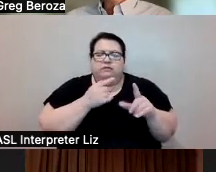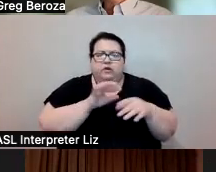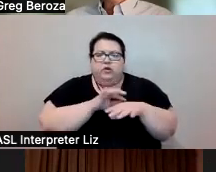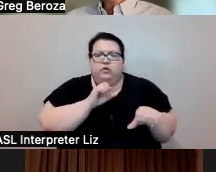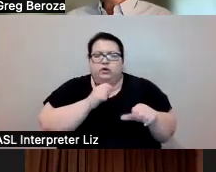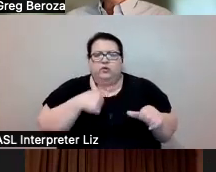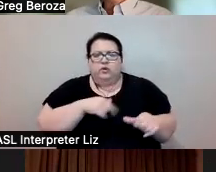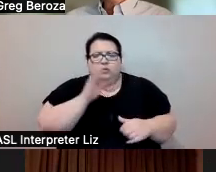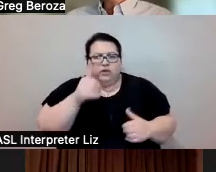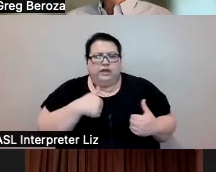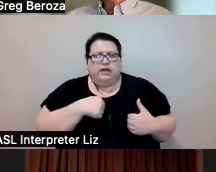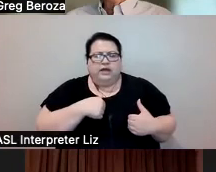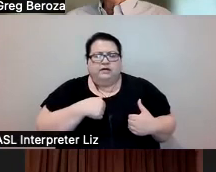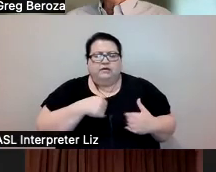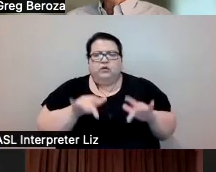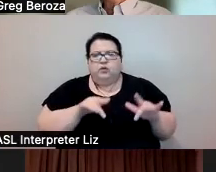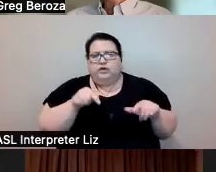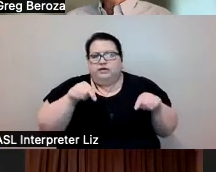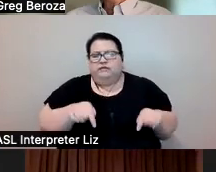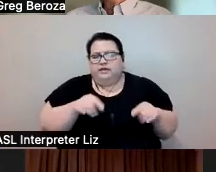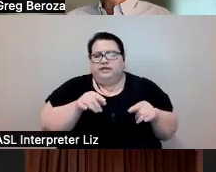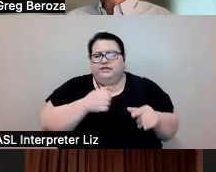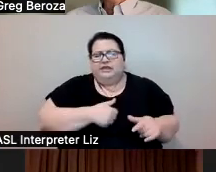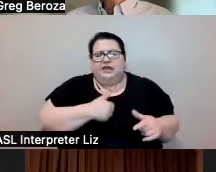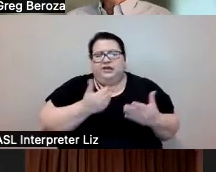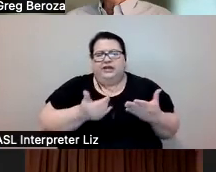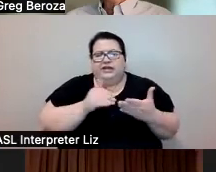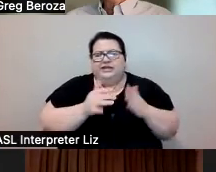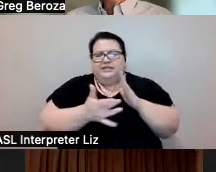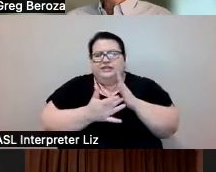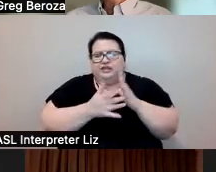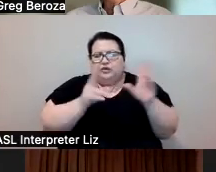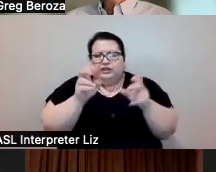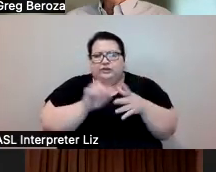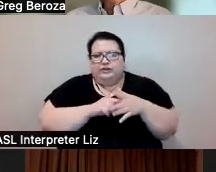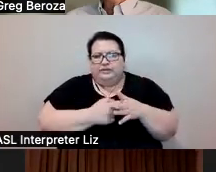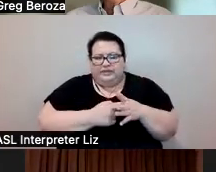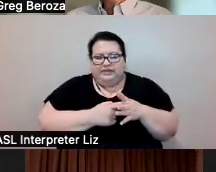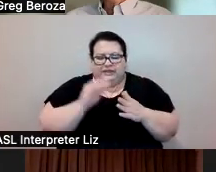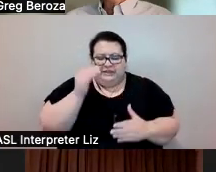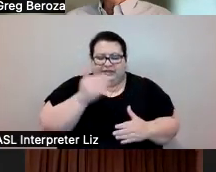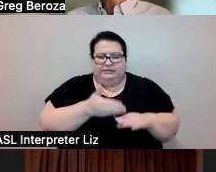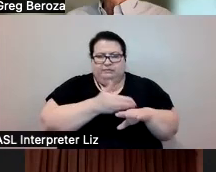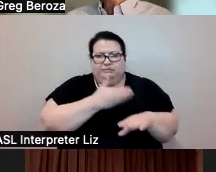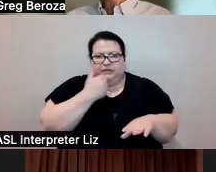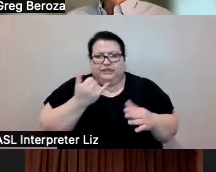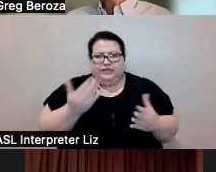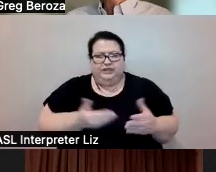are going to have the recording of this. Sorry again for the technical issues at the beginning. Hopefully it seems to have gotten better here.